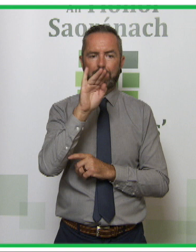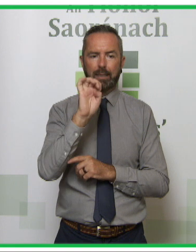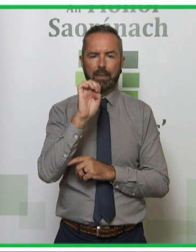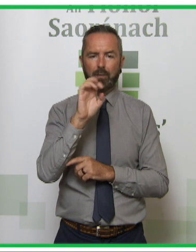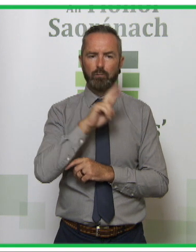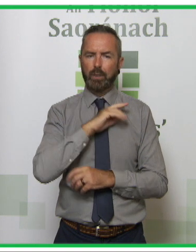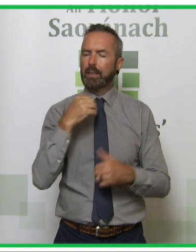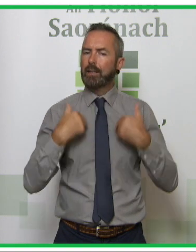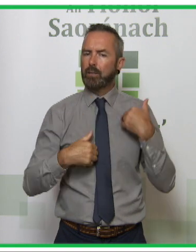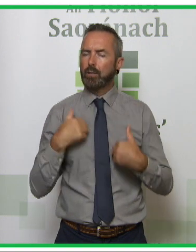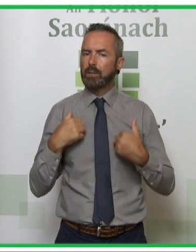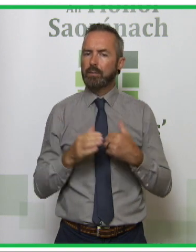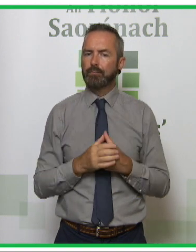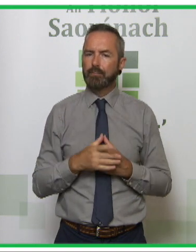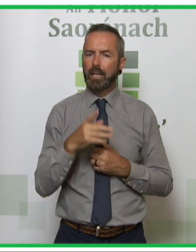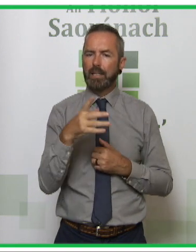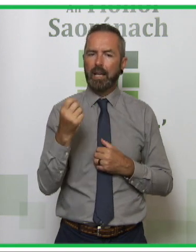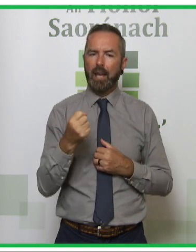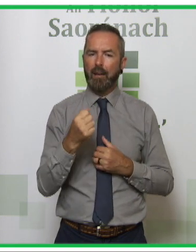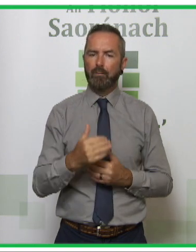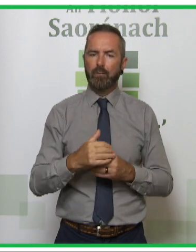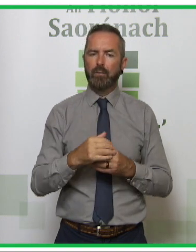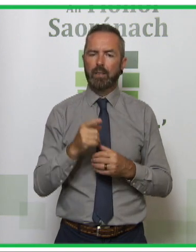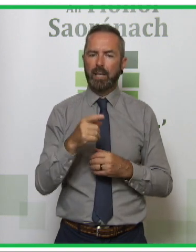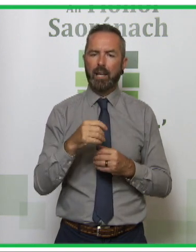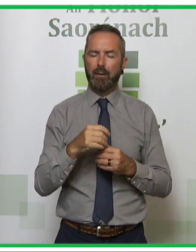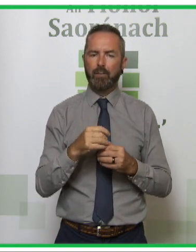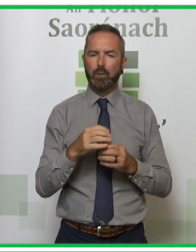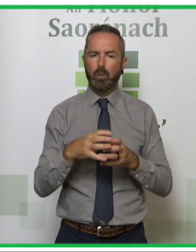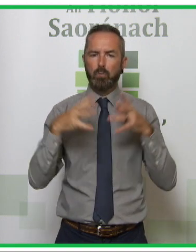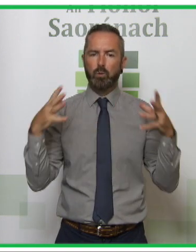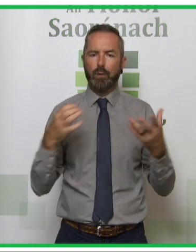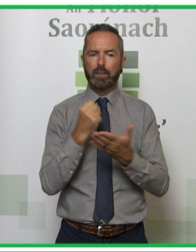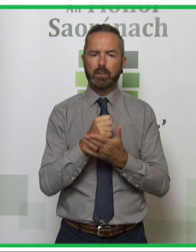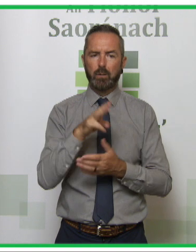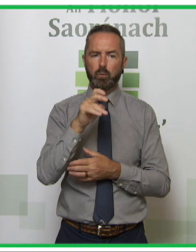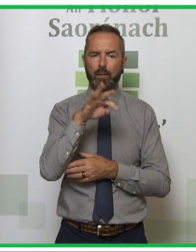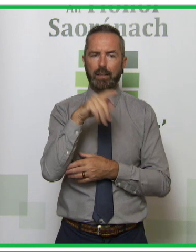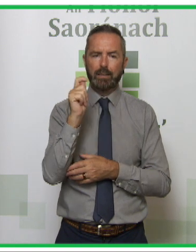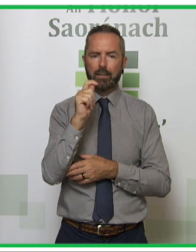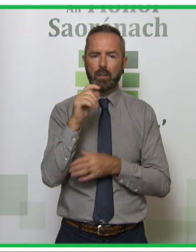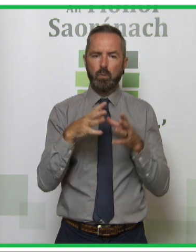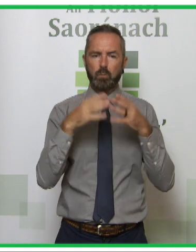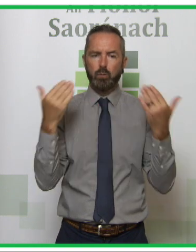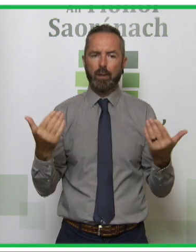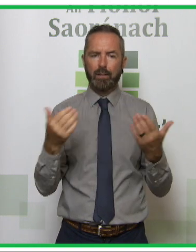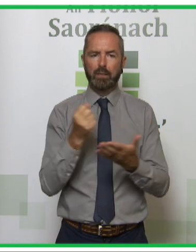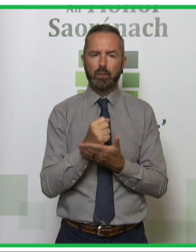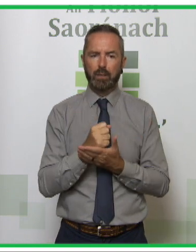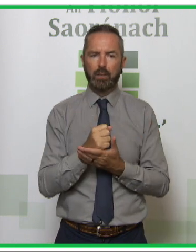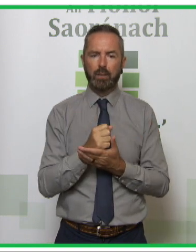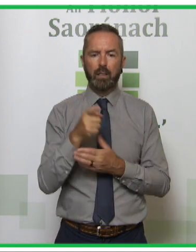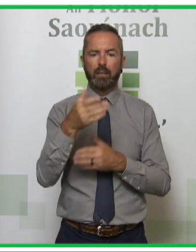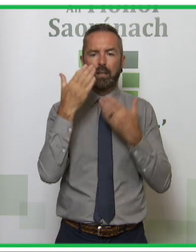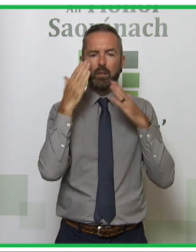really interesting. So they also do prevalence studies. And what you'll see here is they had a massive spike in cannabis use over about a 4-year